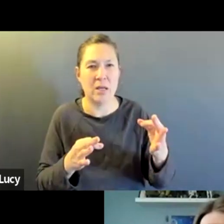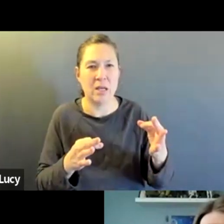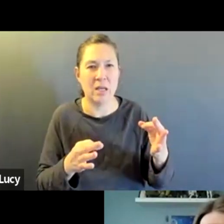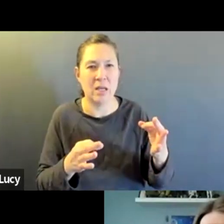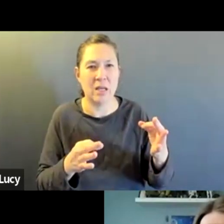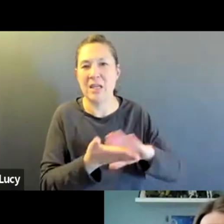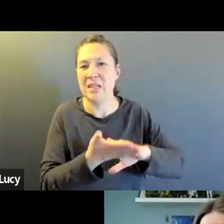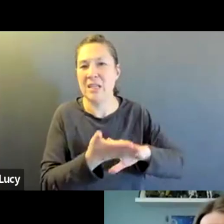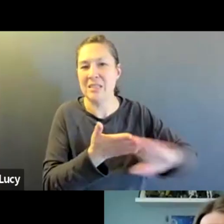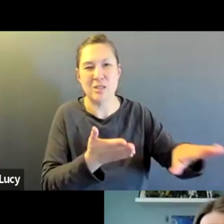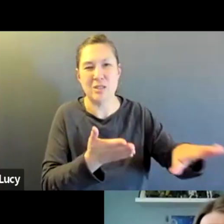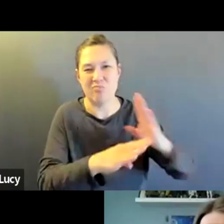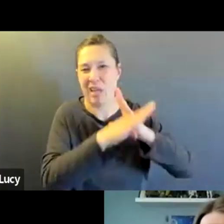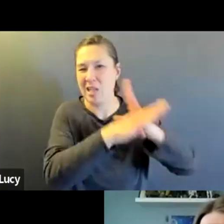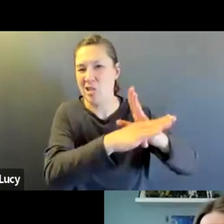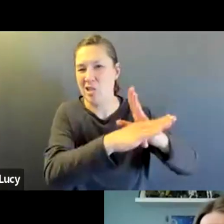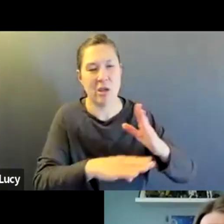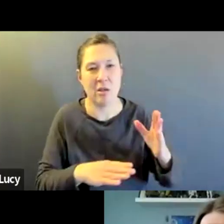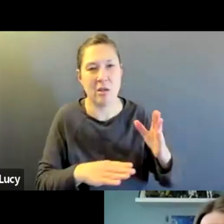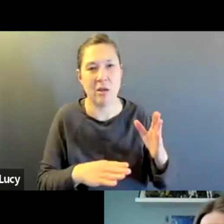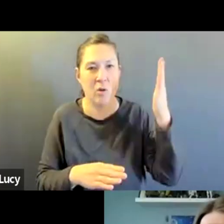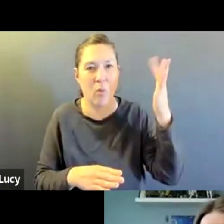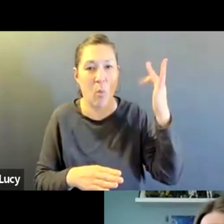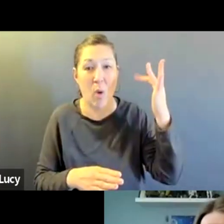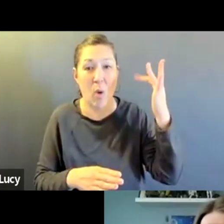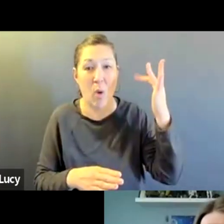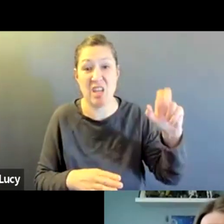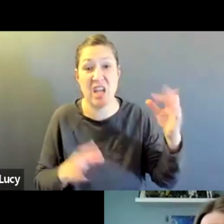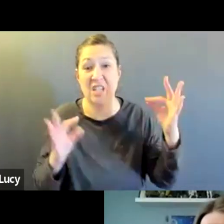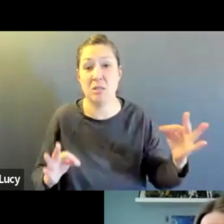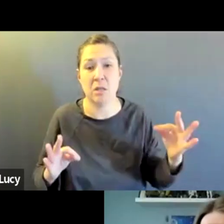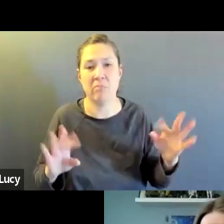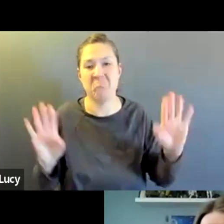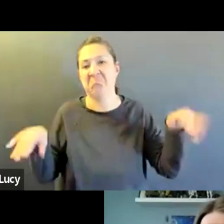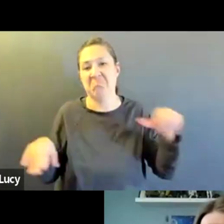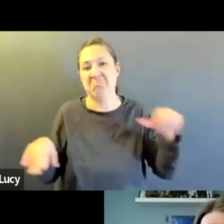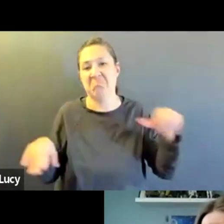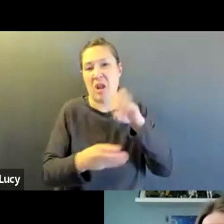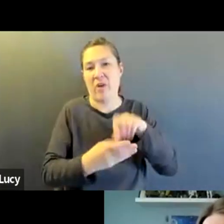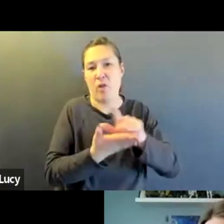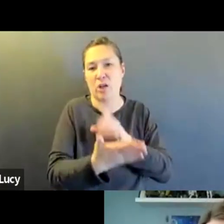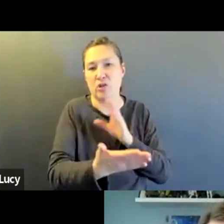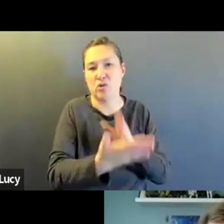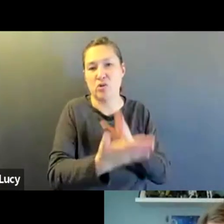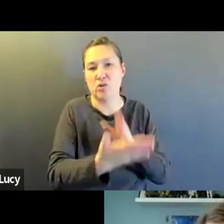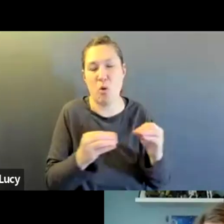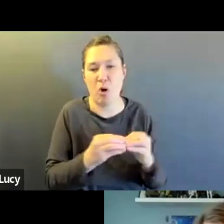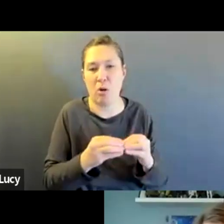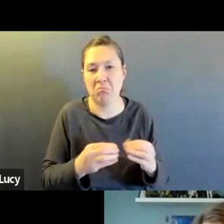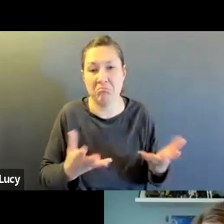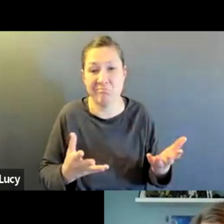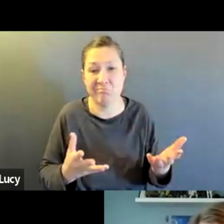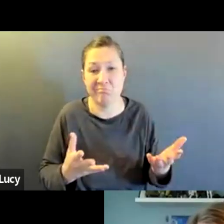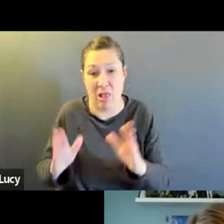an injunction because the NEA had already walked back what they had been doing. So it is one of